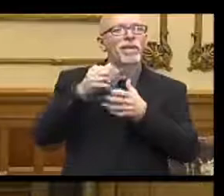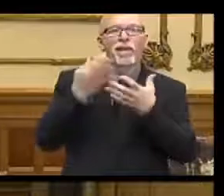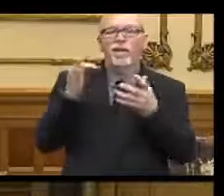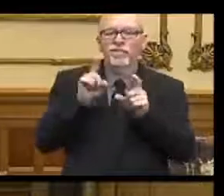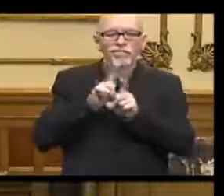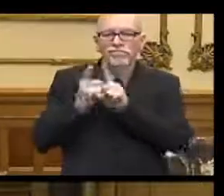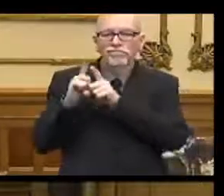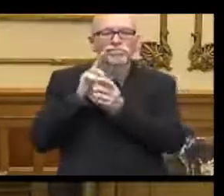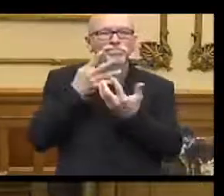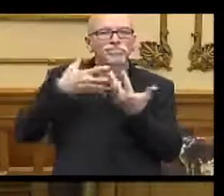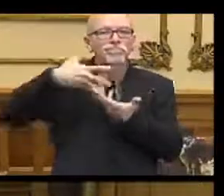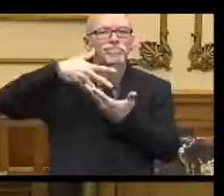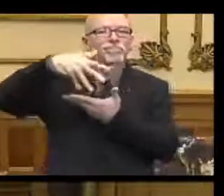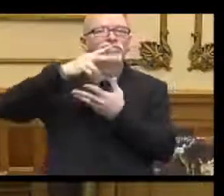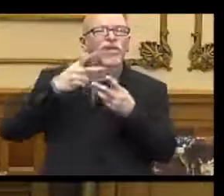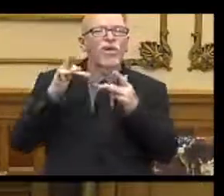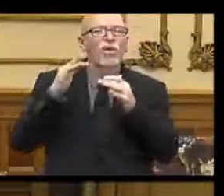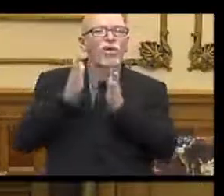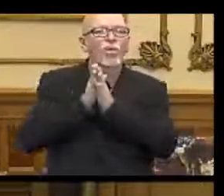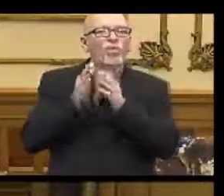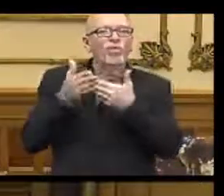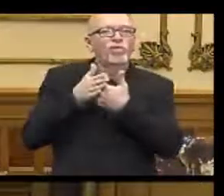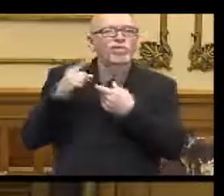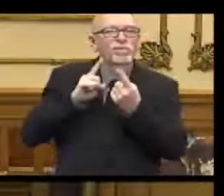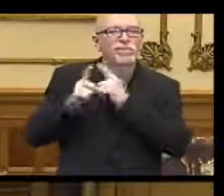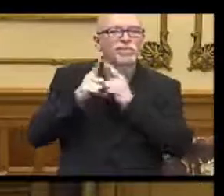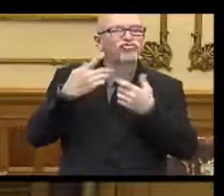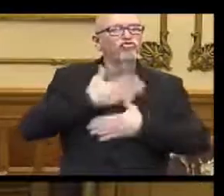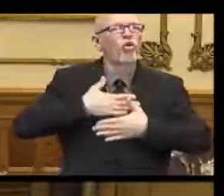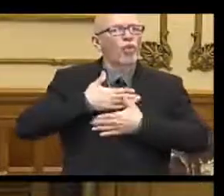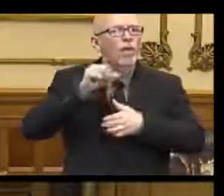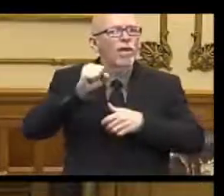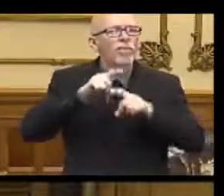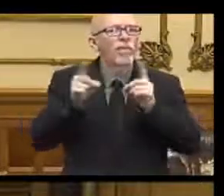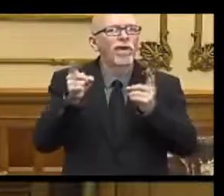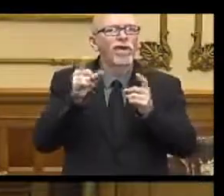person-to-person, very close contact and a lot of enjoyment going on, but not